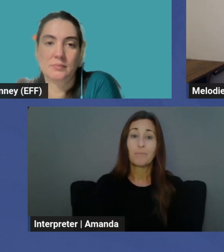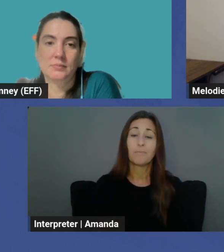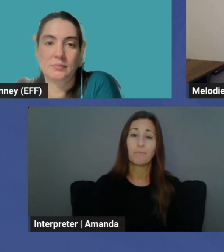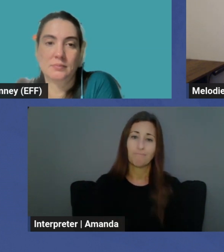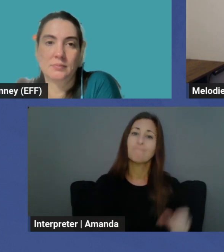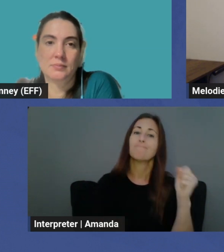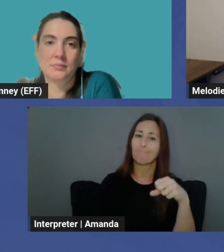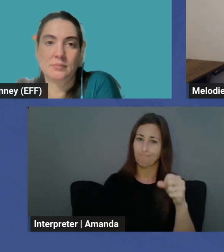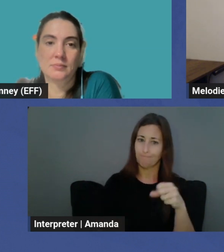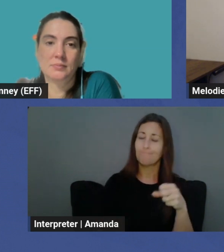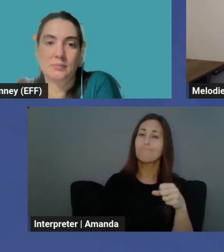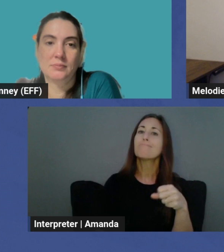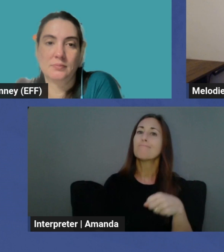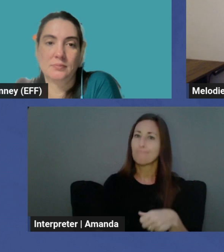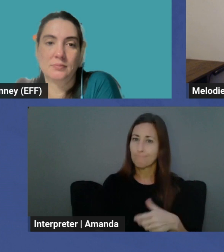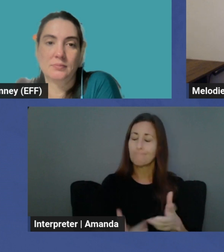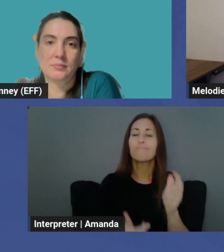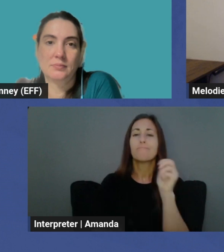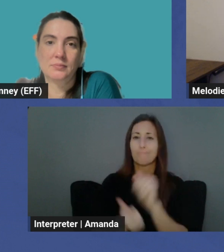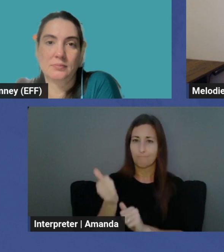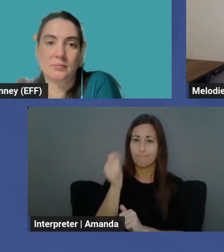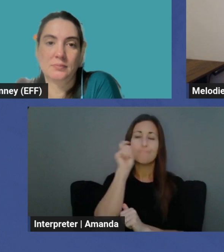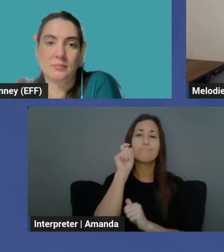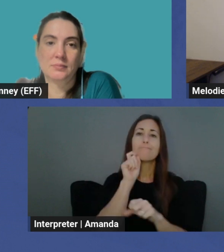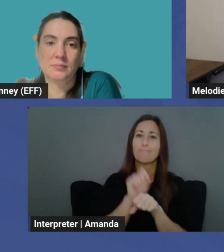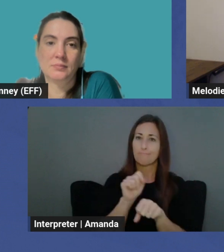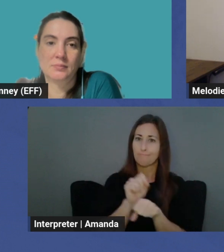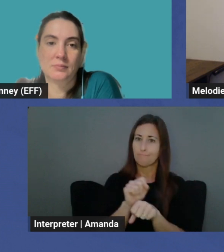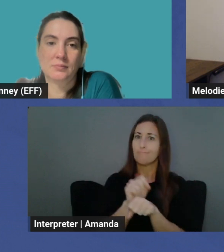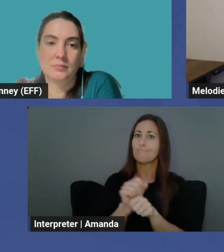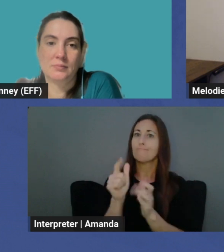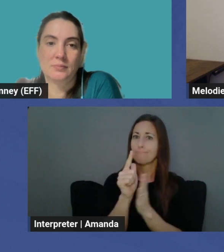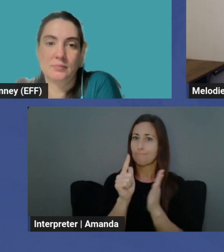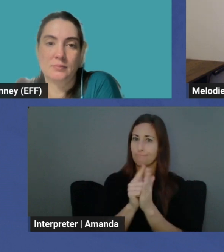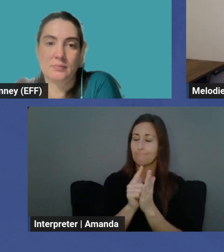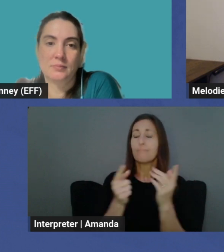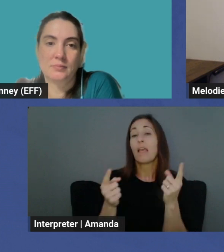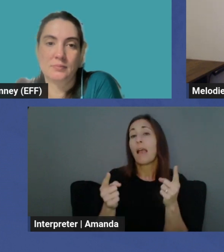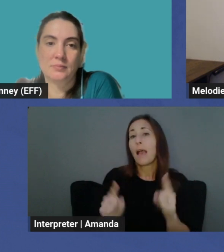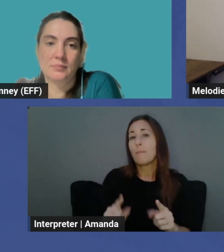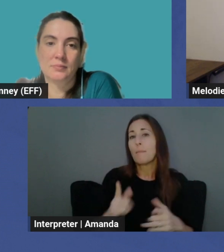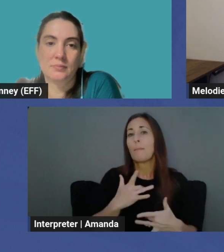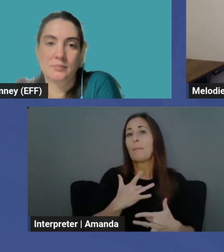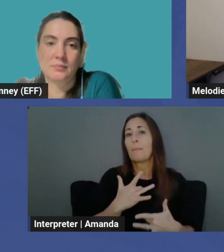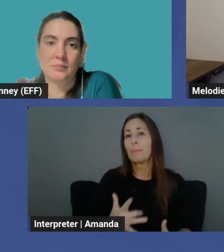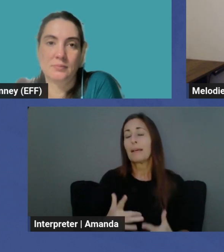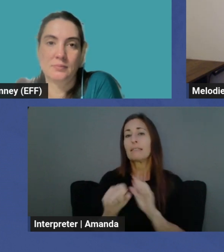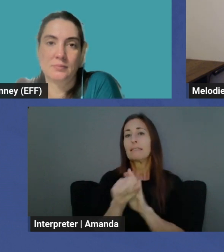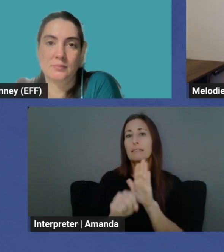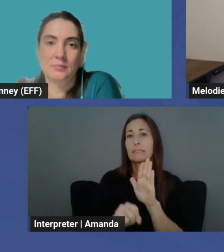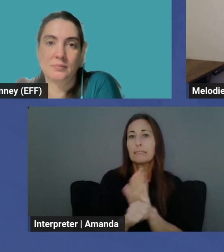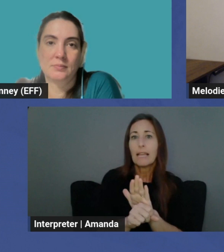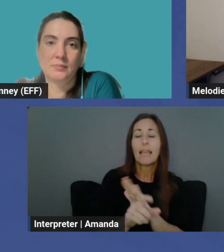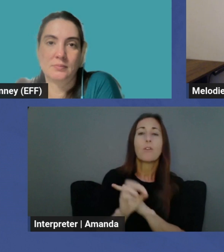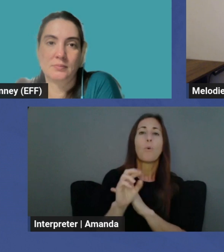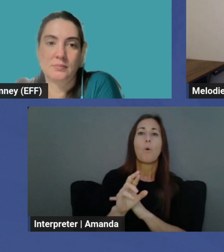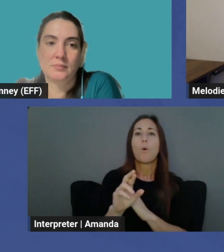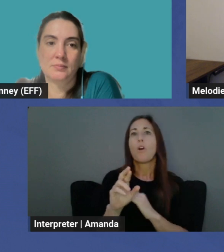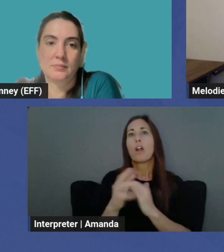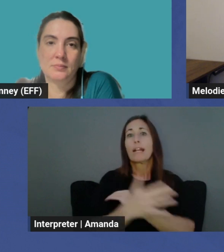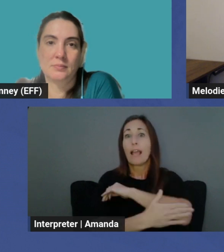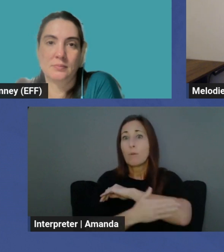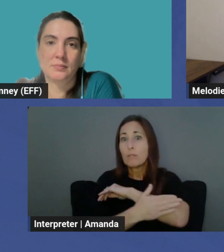Yeah, largely sex work legislation happens most of the time at the state or even municipal or county